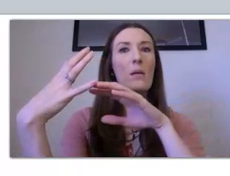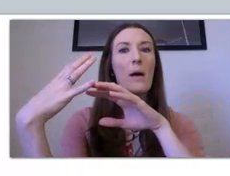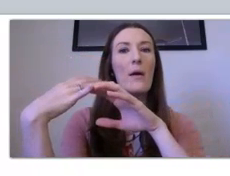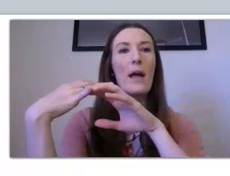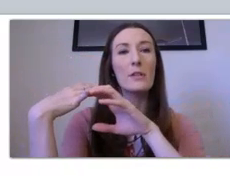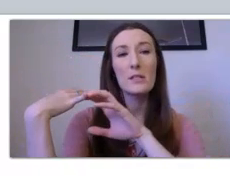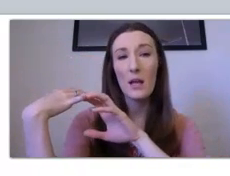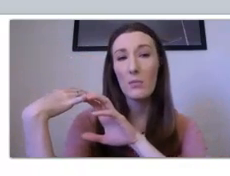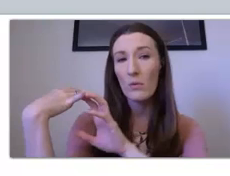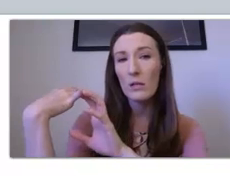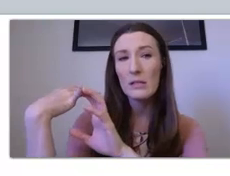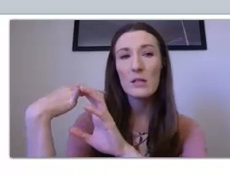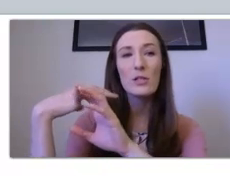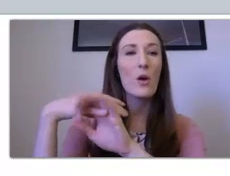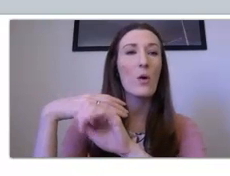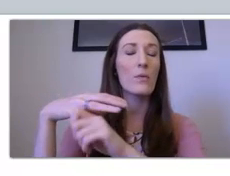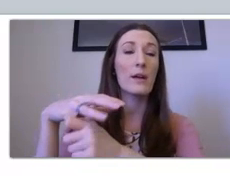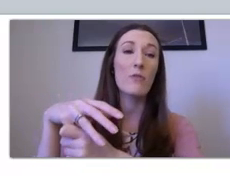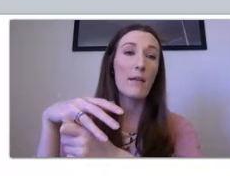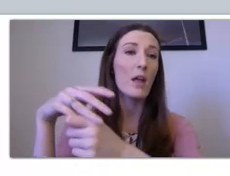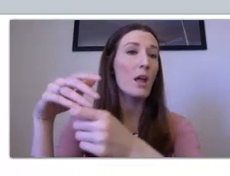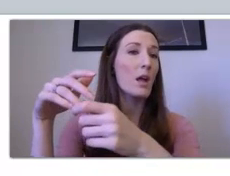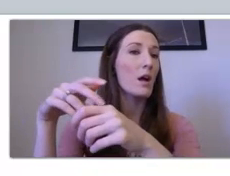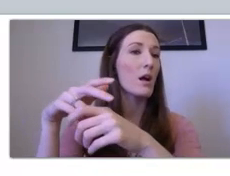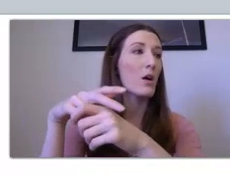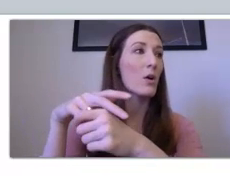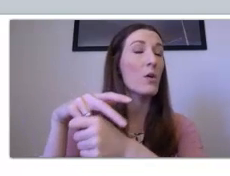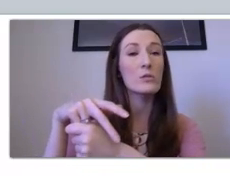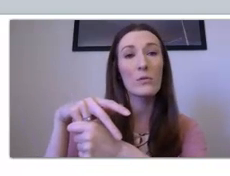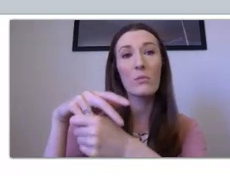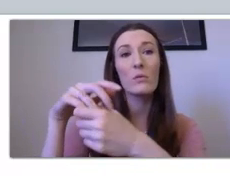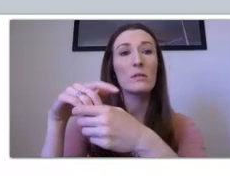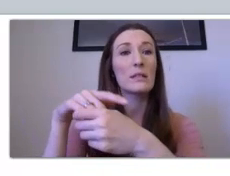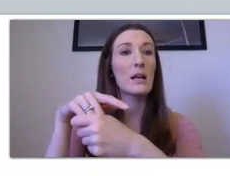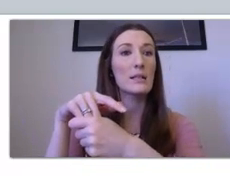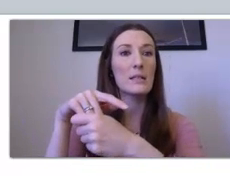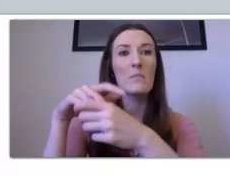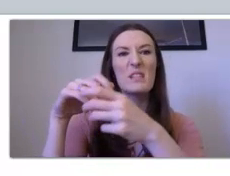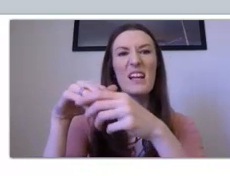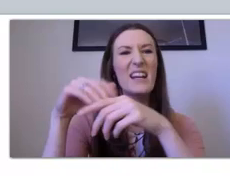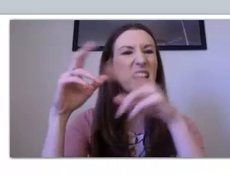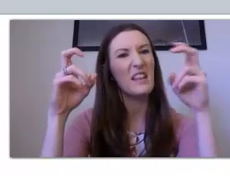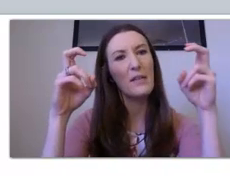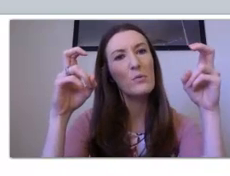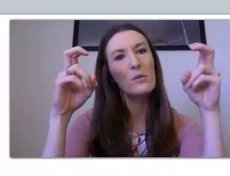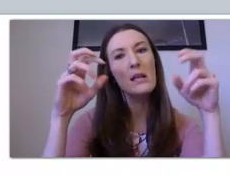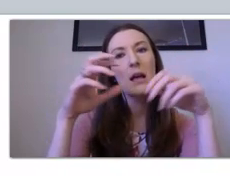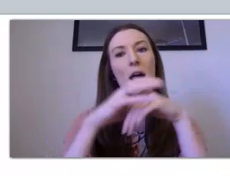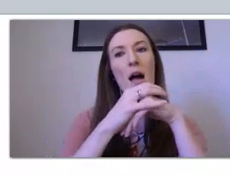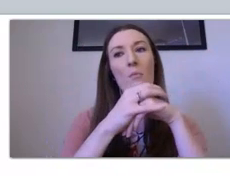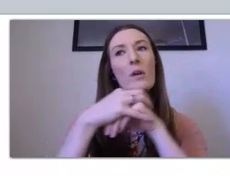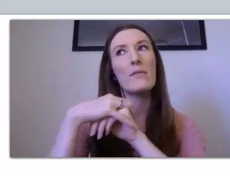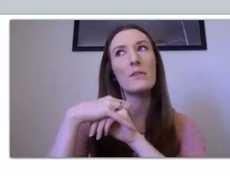is all about everyday rules, so like driving, cultural rules, customs, kind of like life